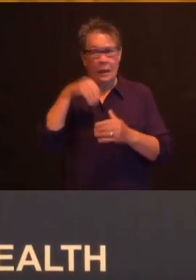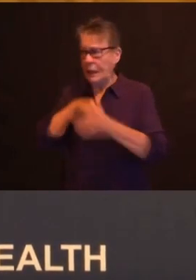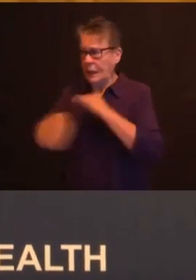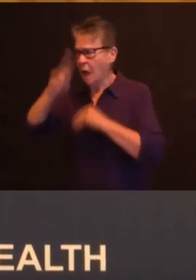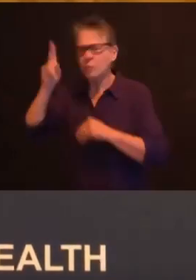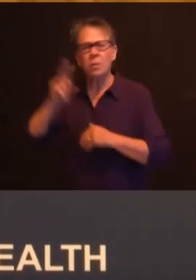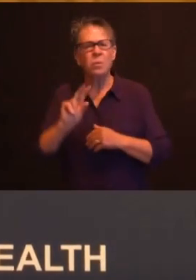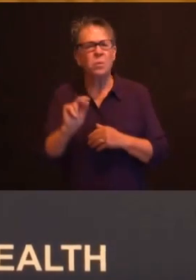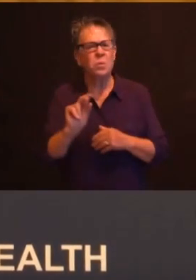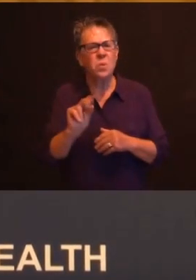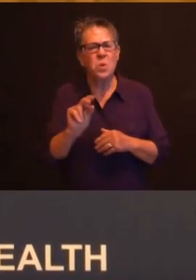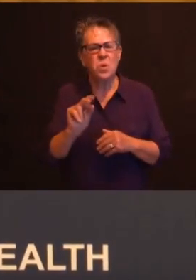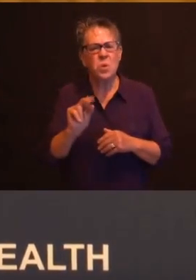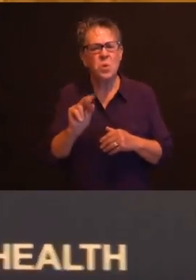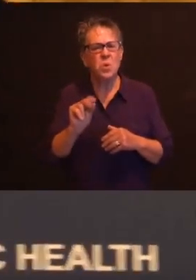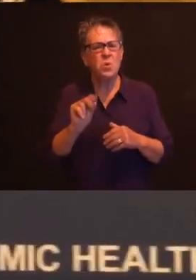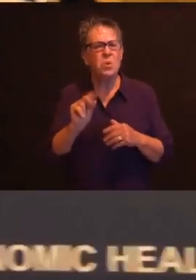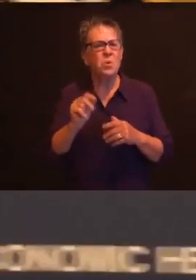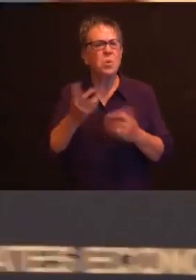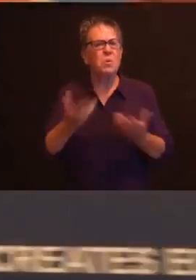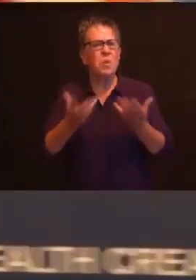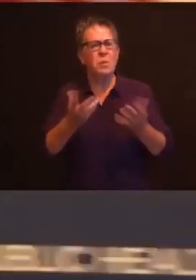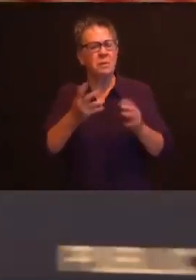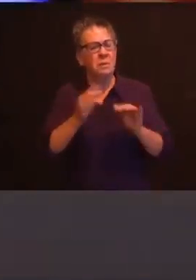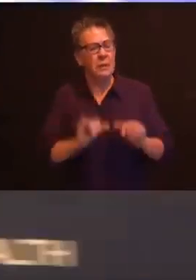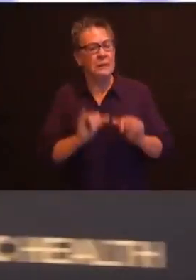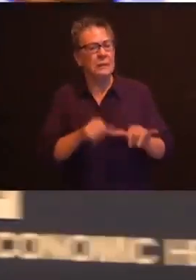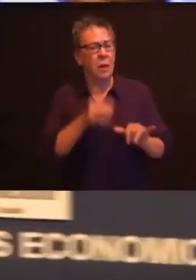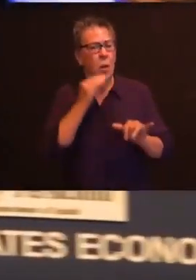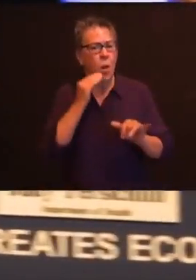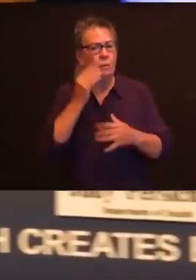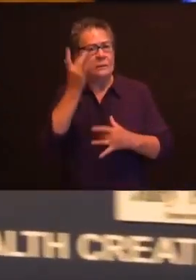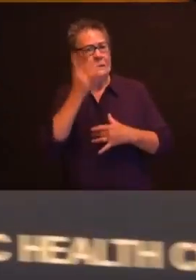lag. Anything you want to add to any of that? Tina, you good with that?